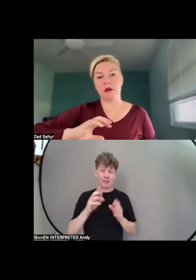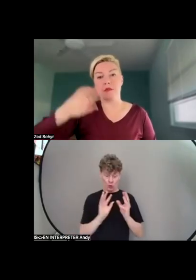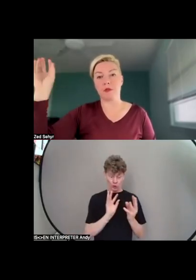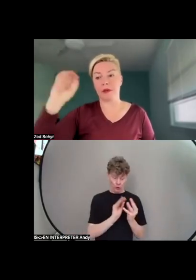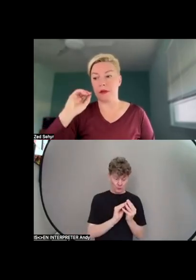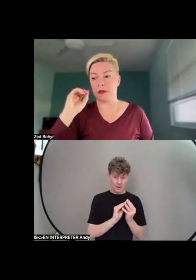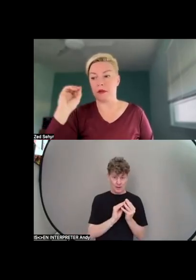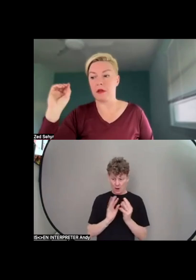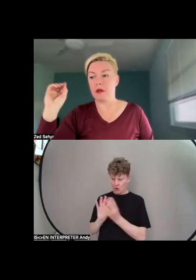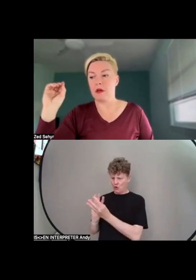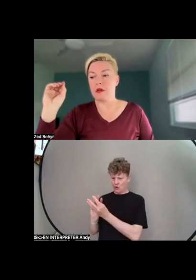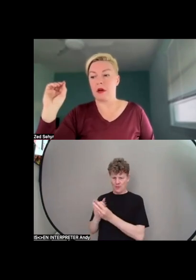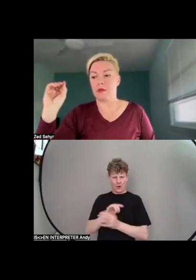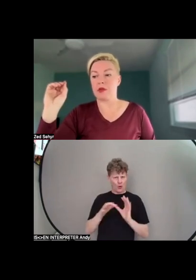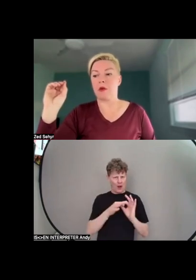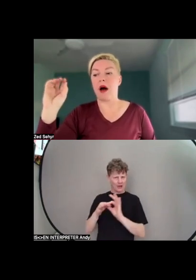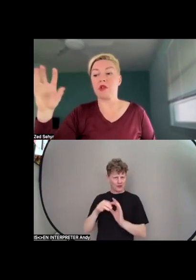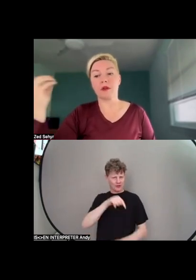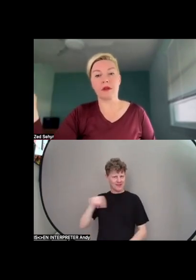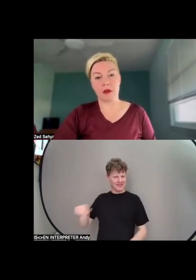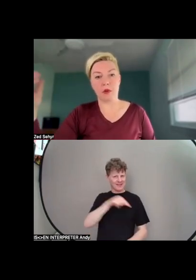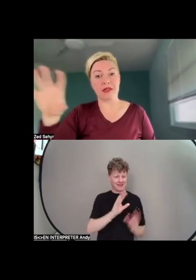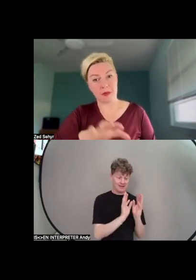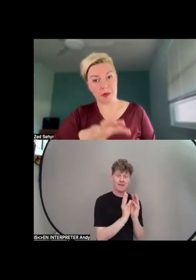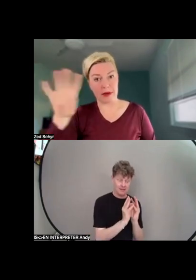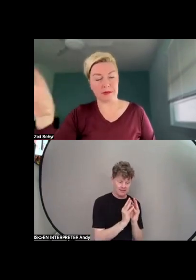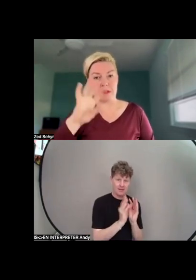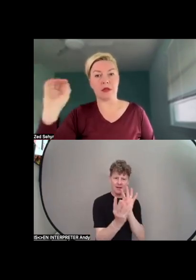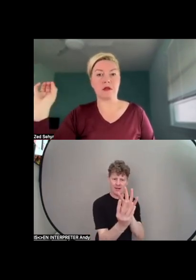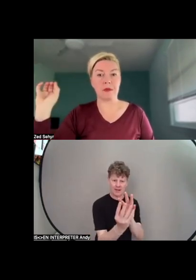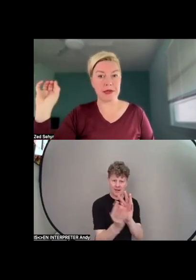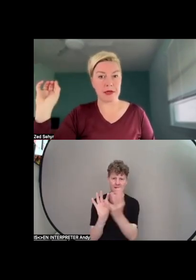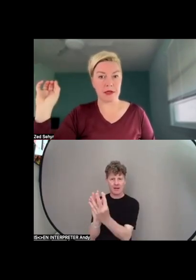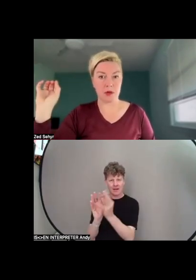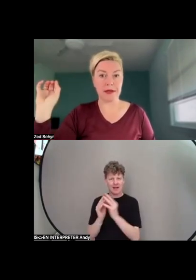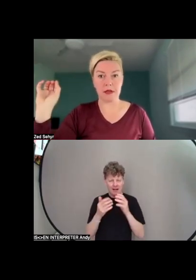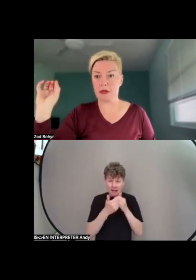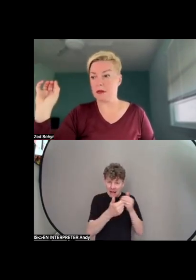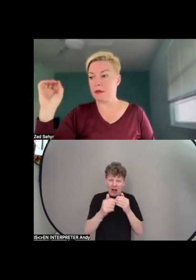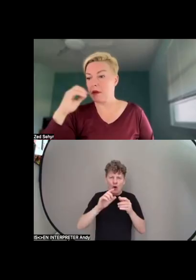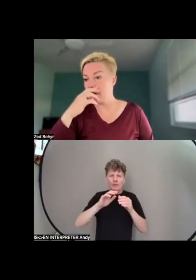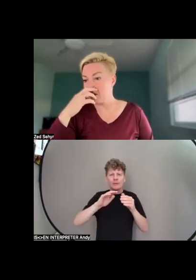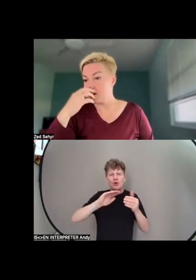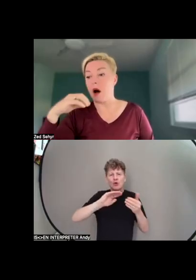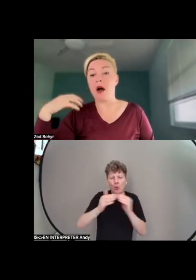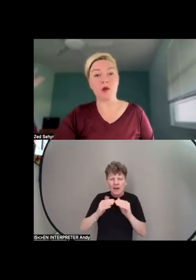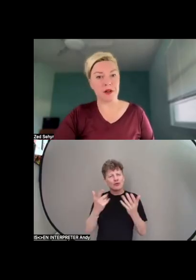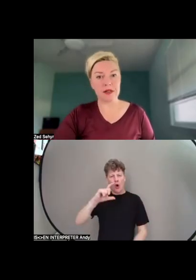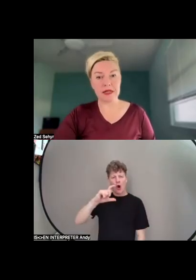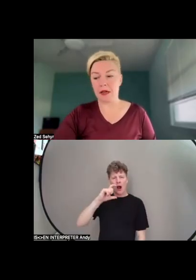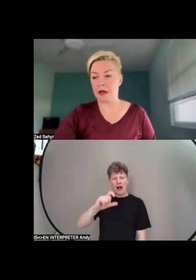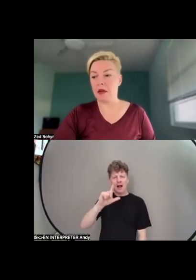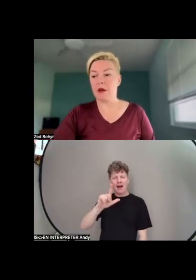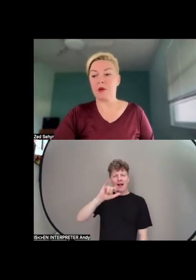connected to one another. So how strongly the network separates into these communities or cliques. So high